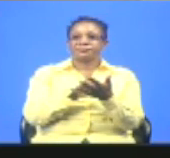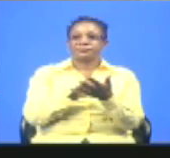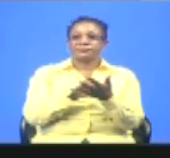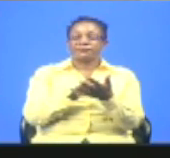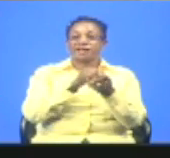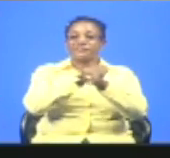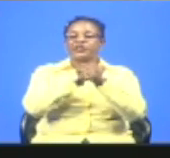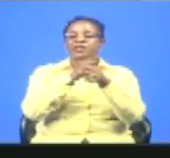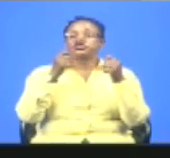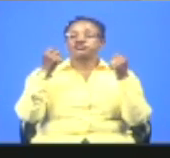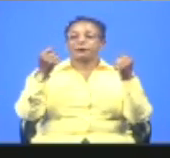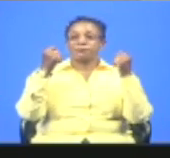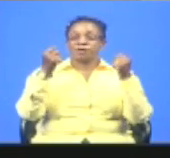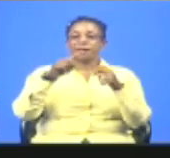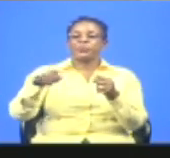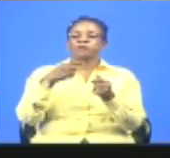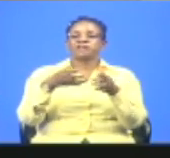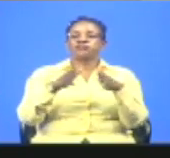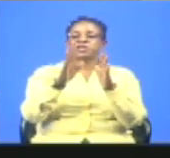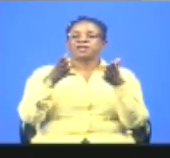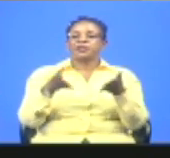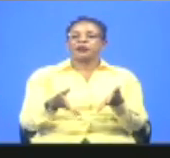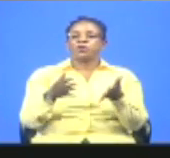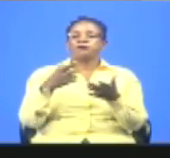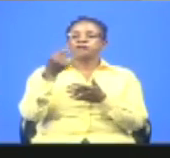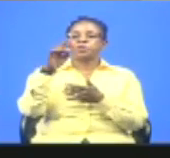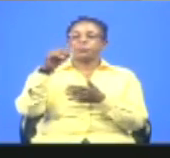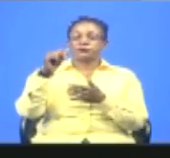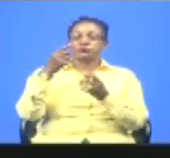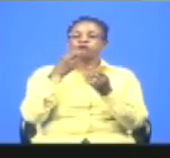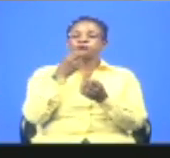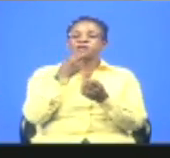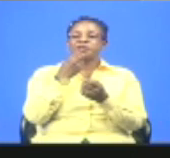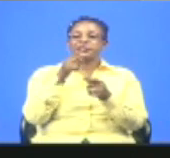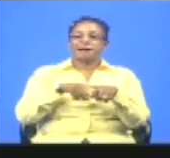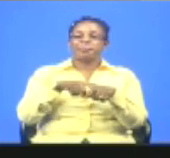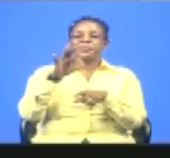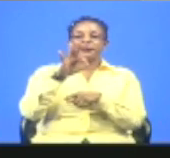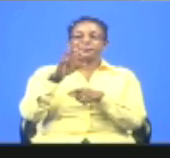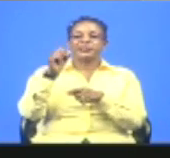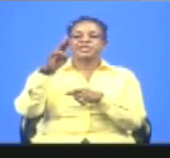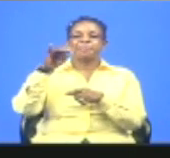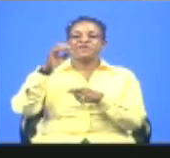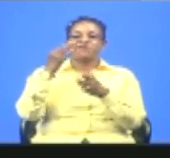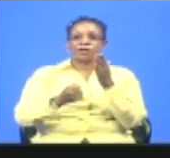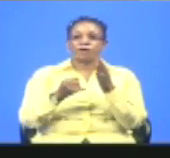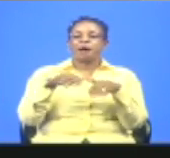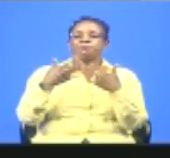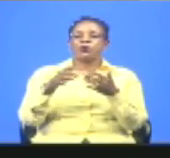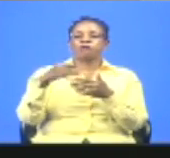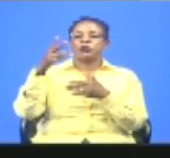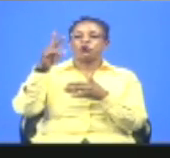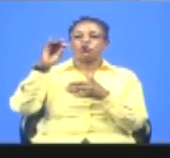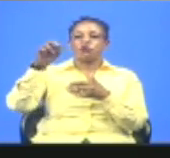Defending champions 1000 Street are optimistic they will beat rivals Nyoi FC on Tuesday 3 p.m. in the semi-final of the Koth Biro tournament at the